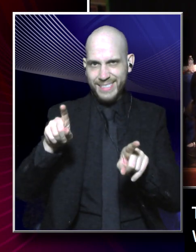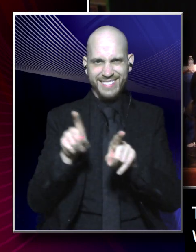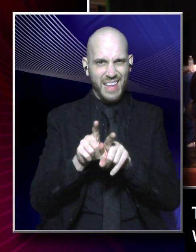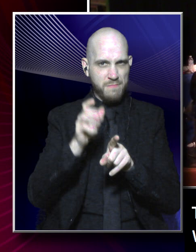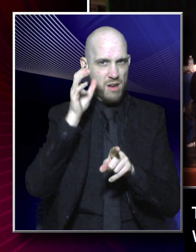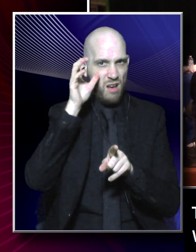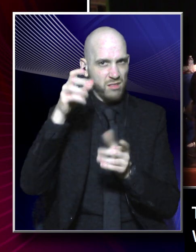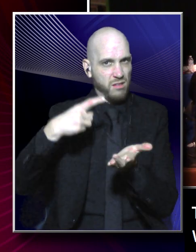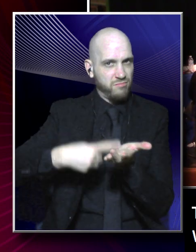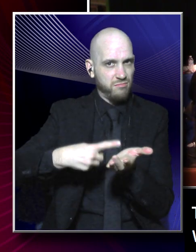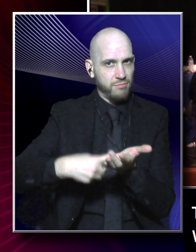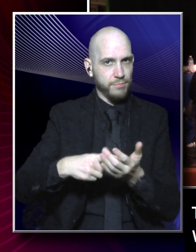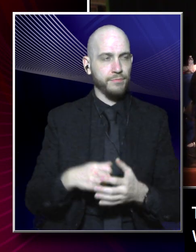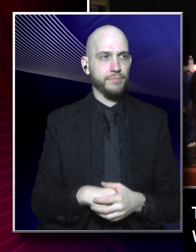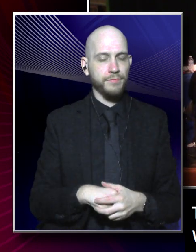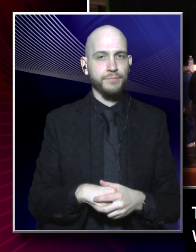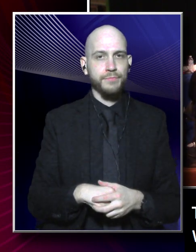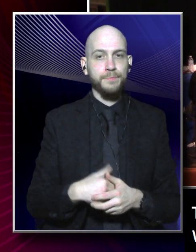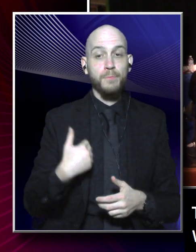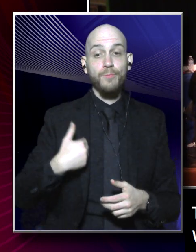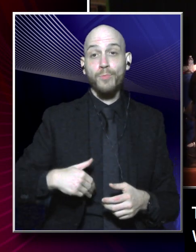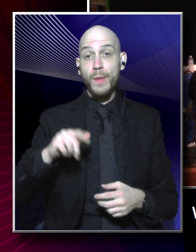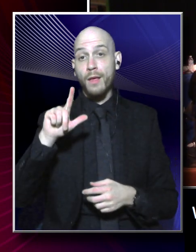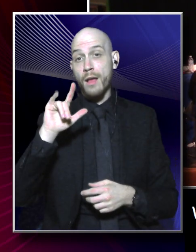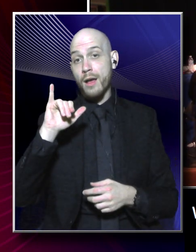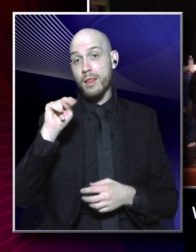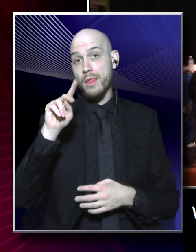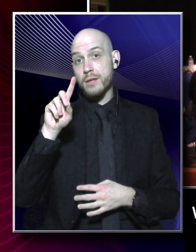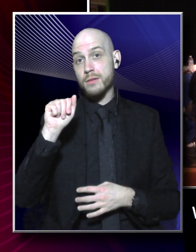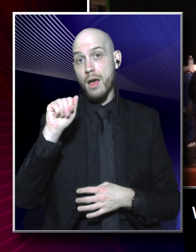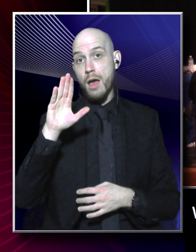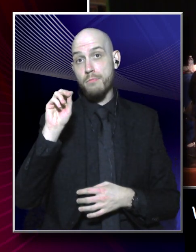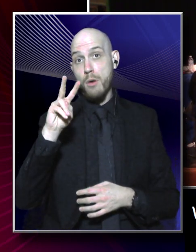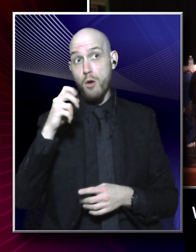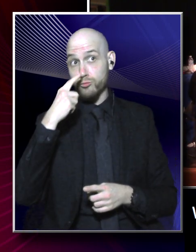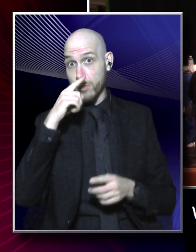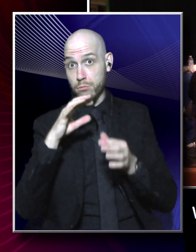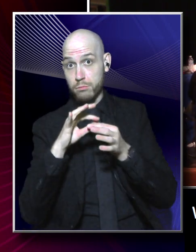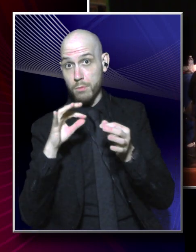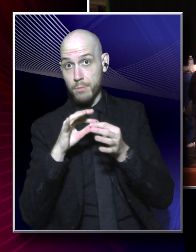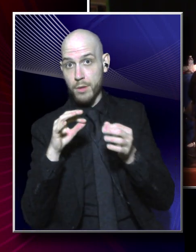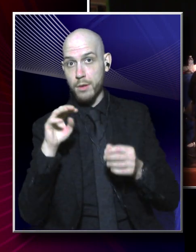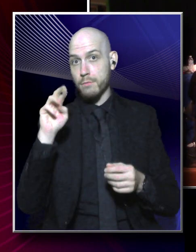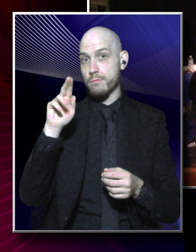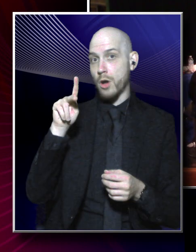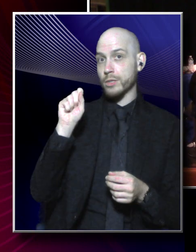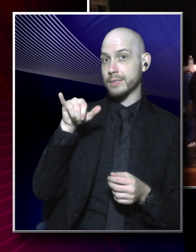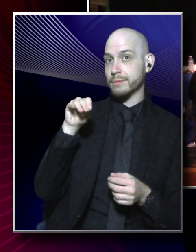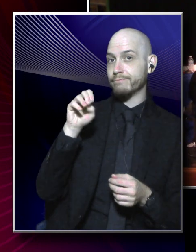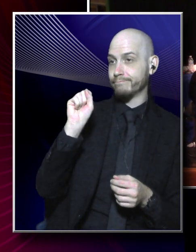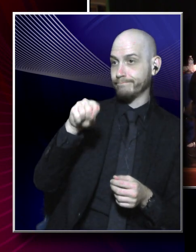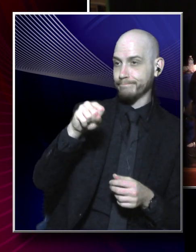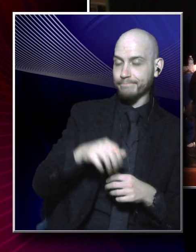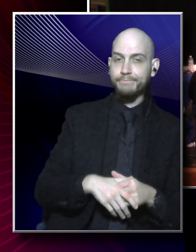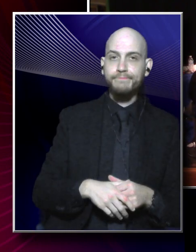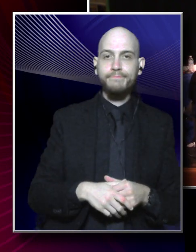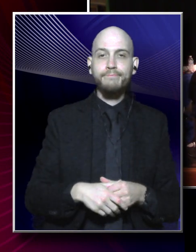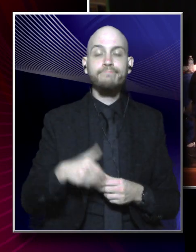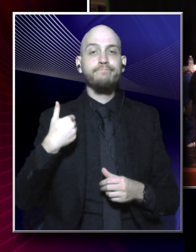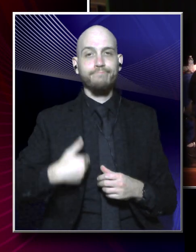So. If I could, this is Linda Sure. Yes. Sims. My name is Linda, both.